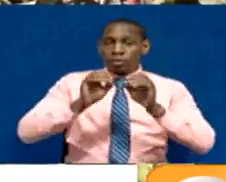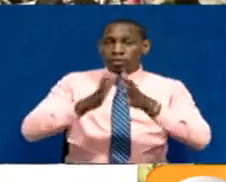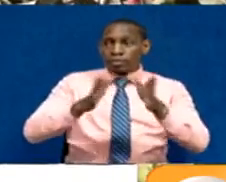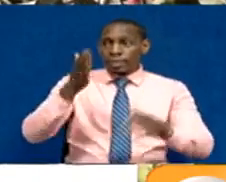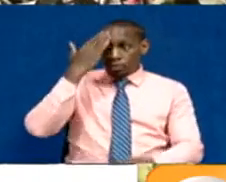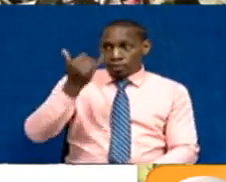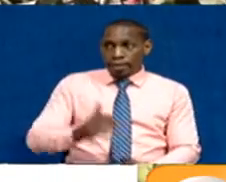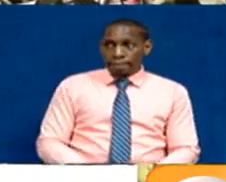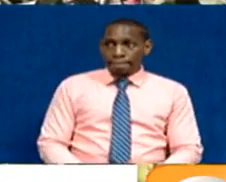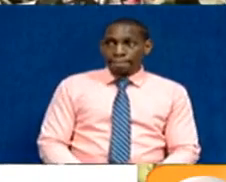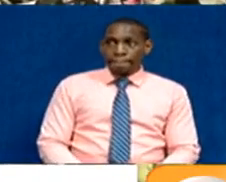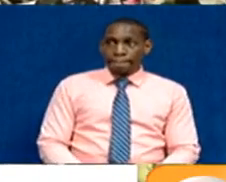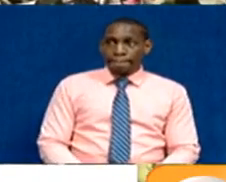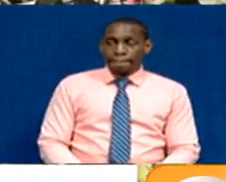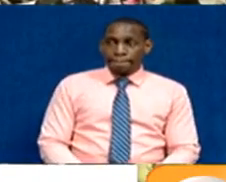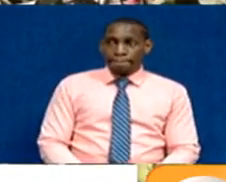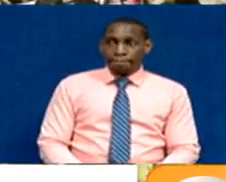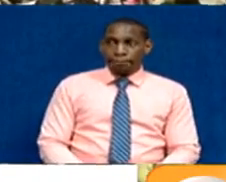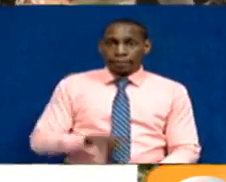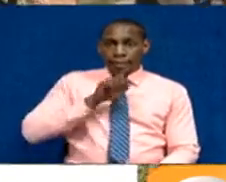loss because of the